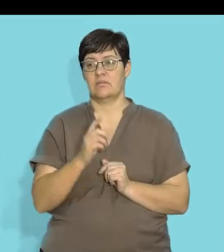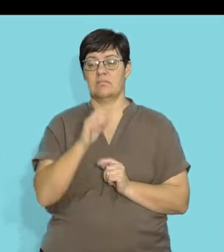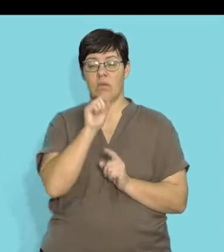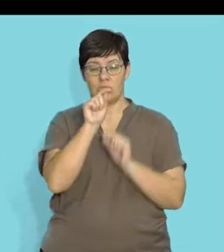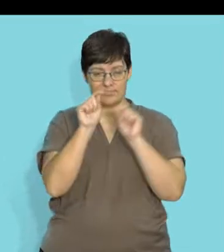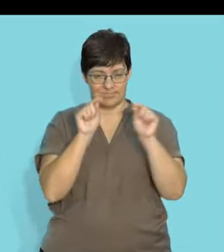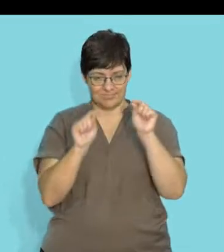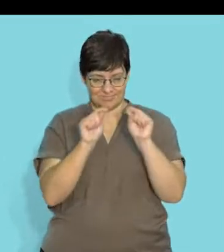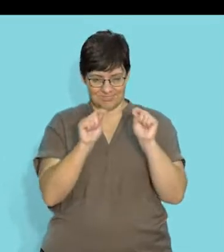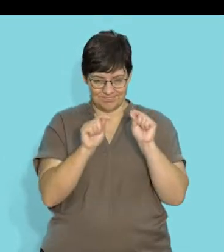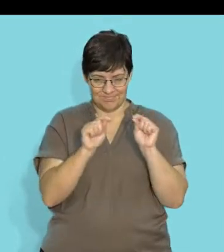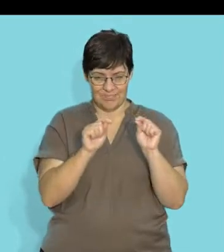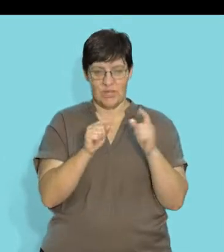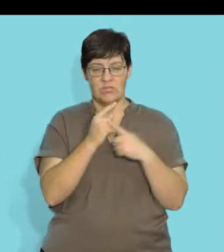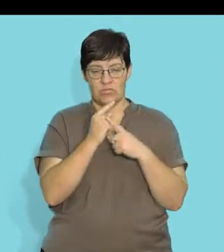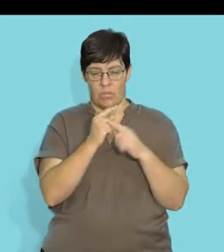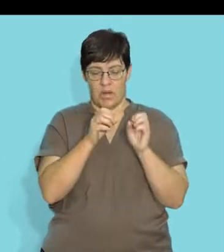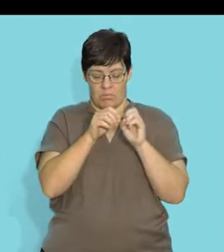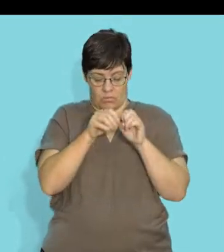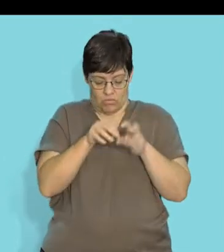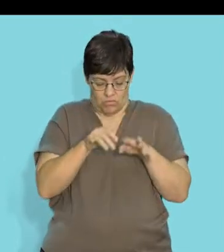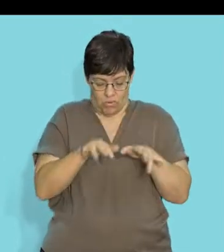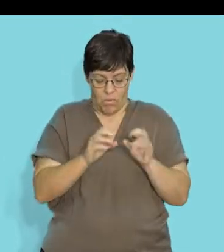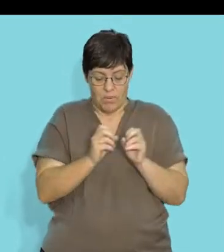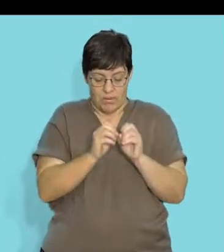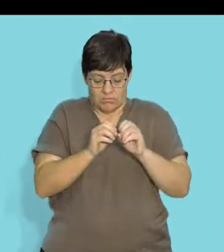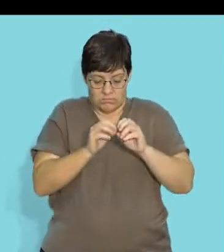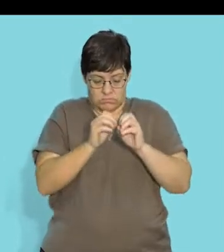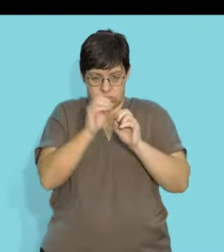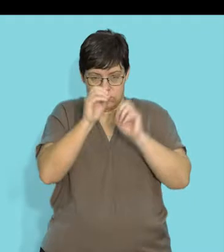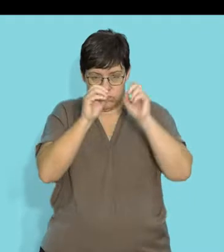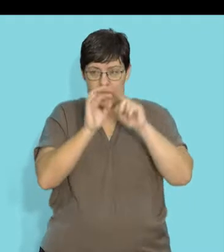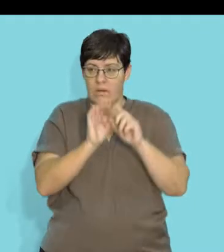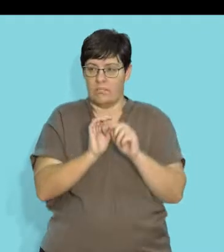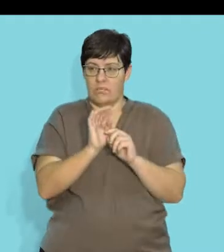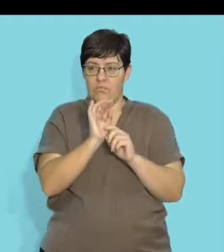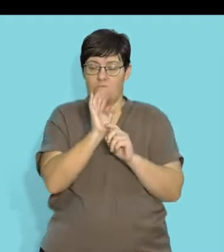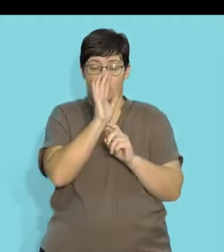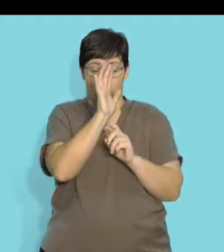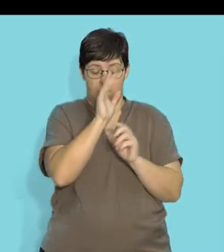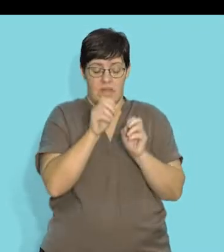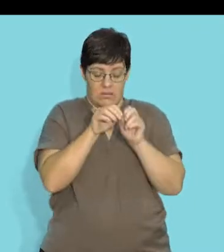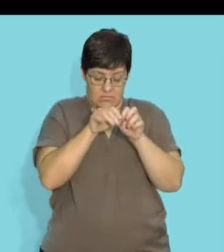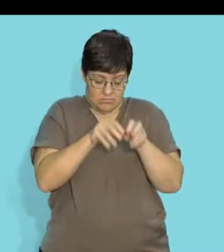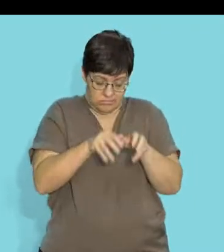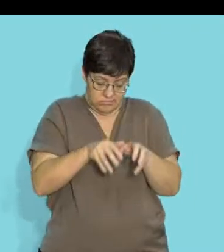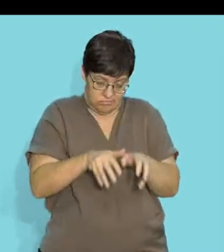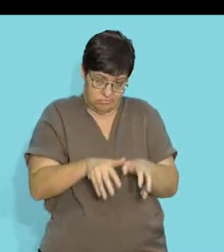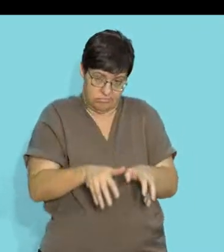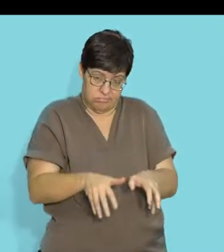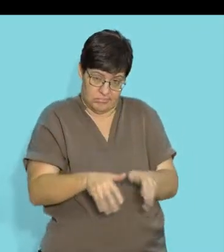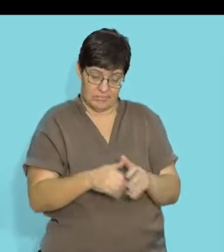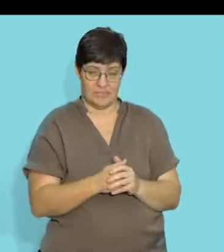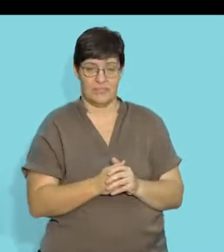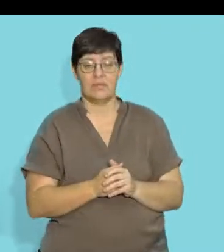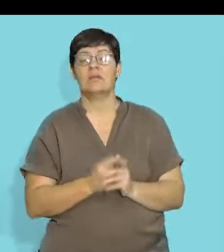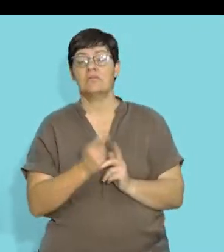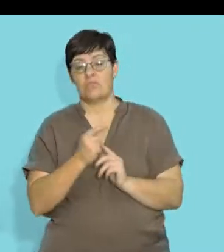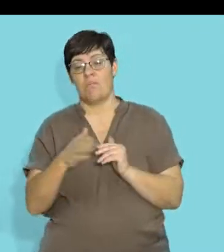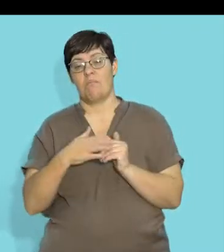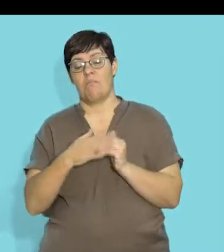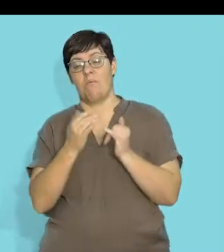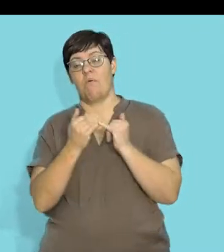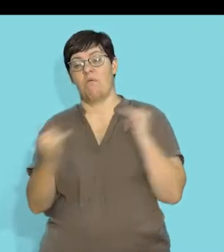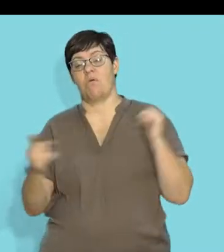auxins are found in these areas here, which tend to move away from the stimulus of gravity, and you'll find that the